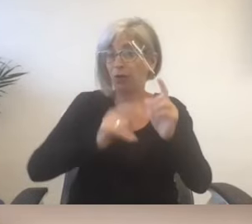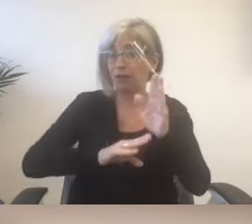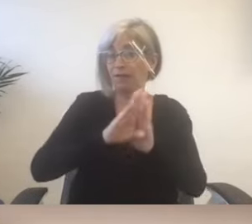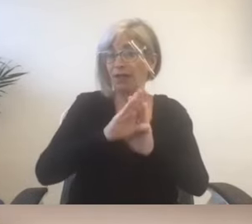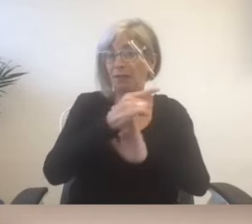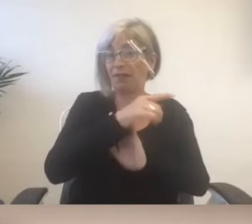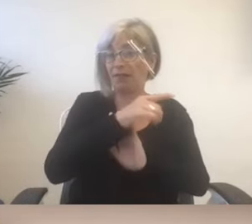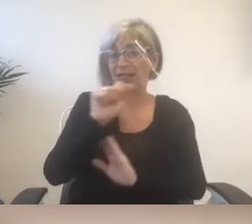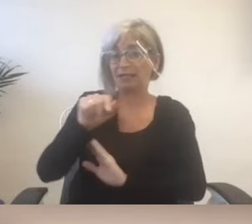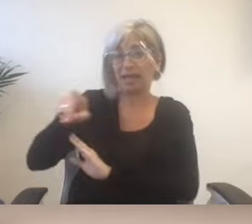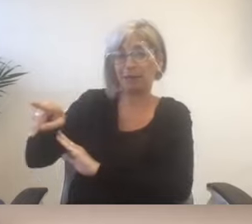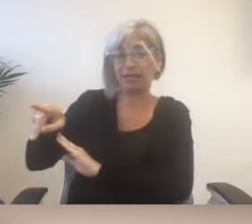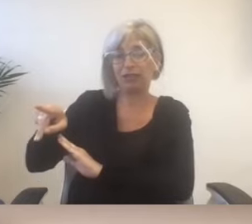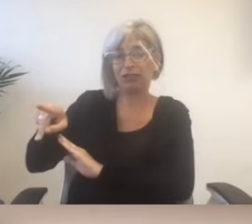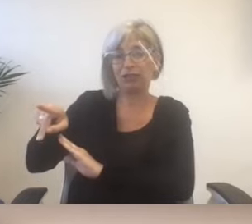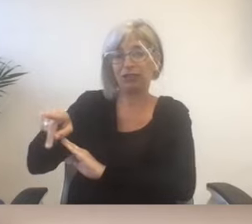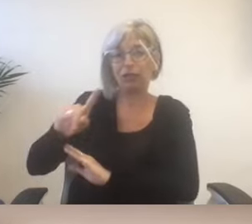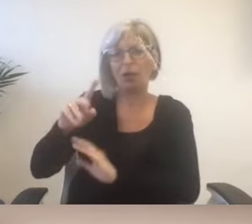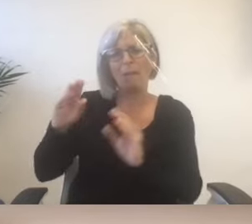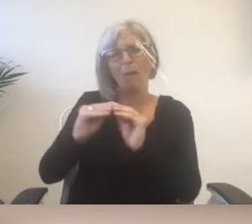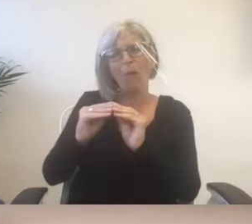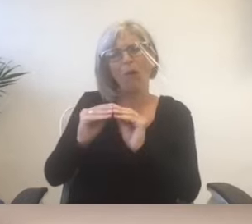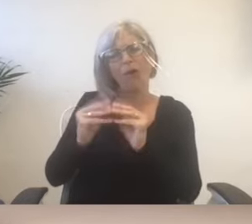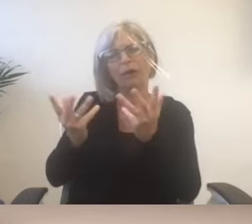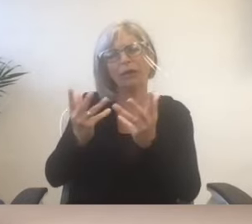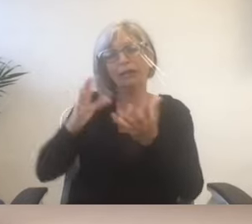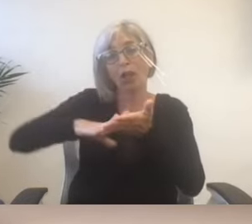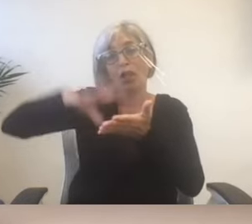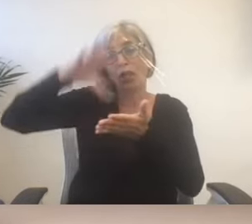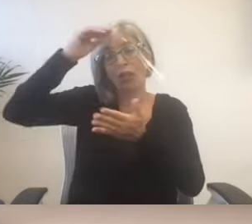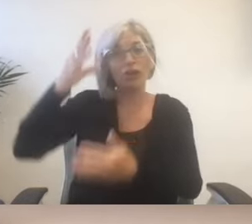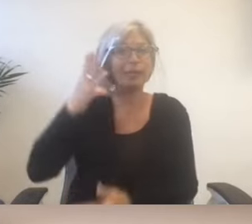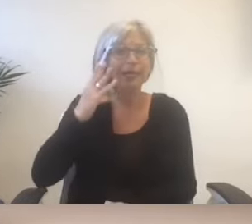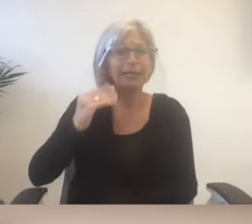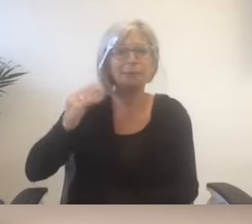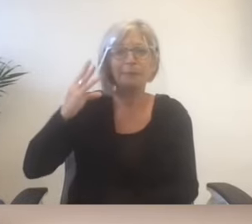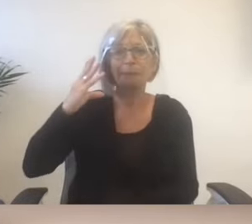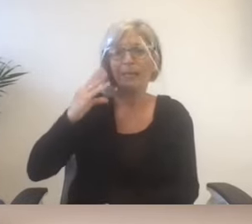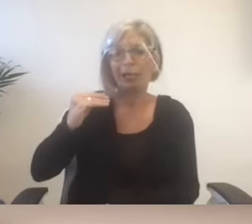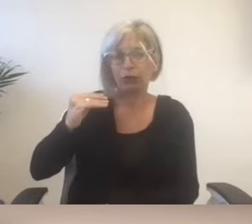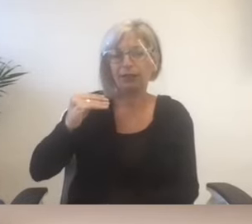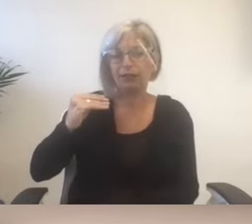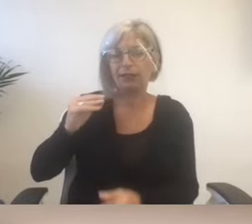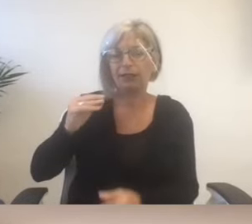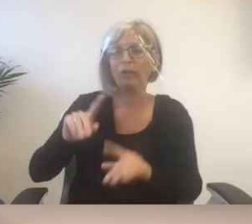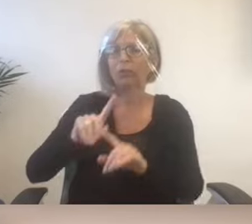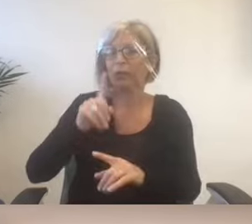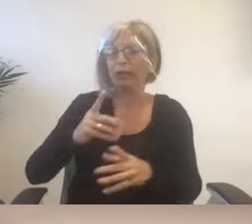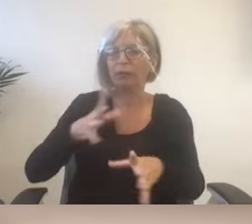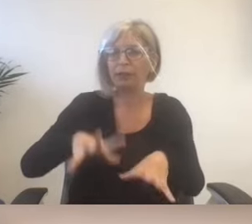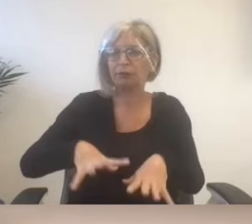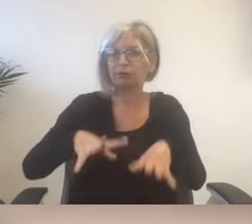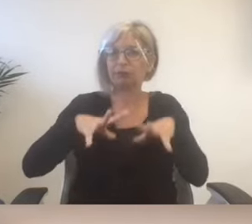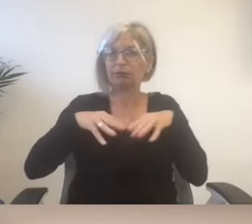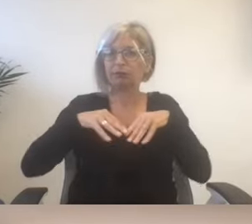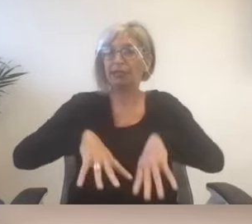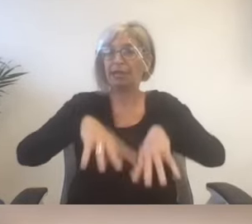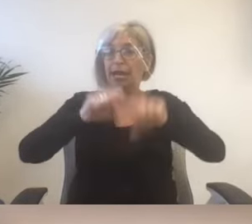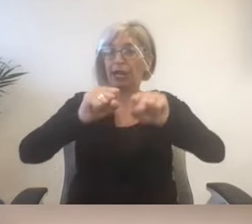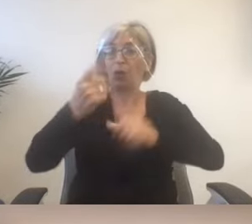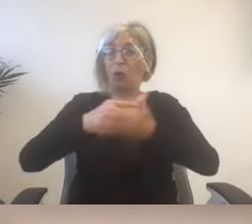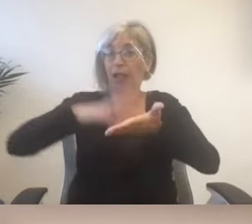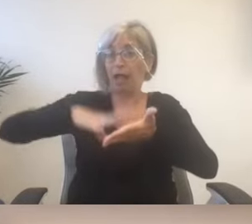this application was really more as a learning experience, end-to-end learning experience of really taking what I've learned from this